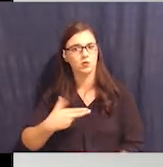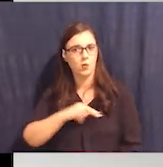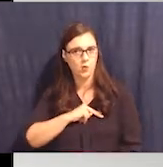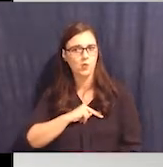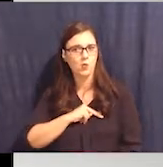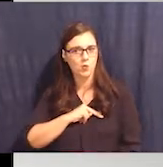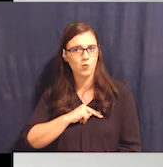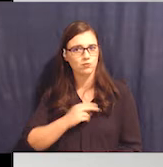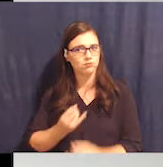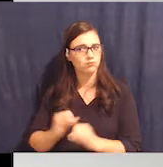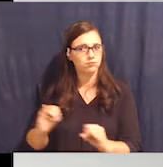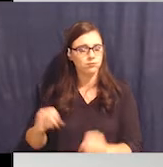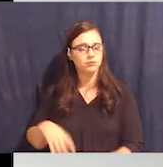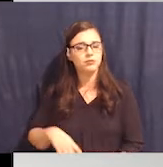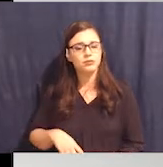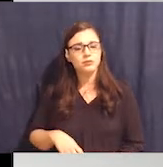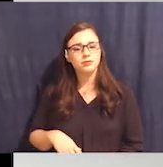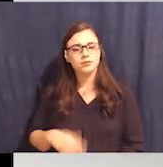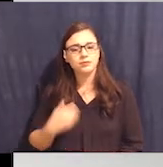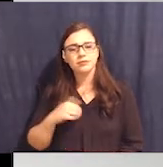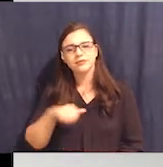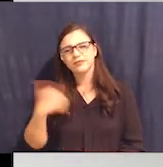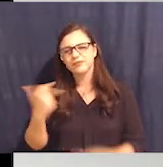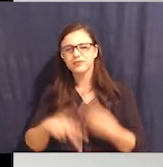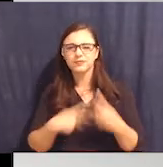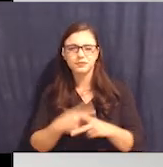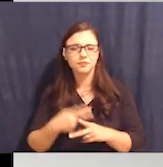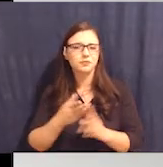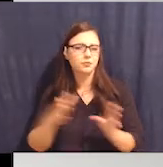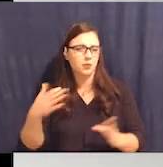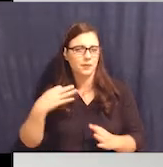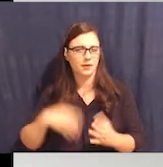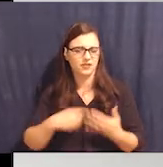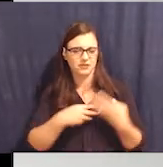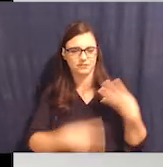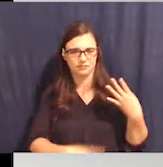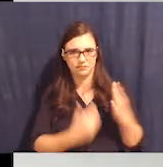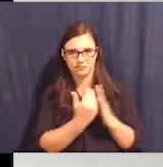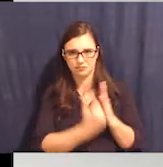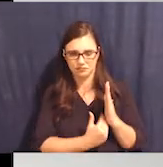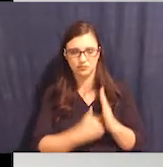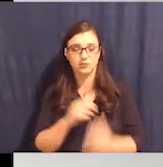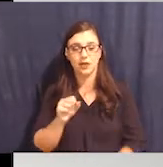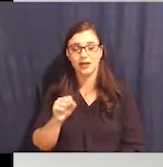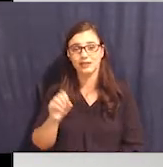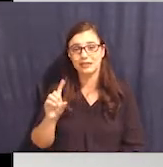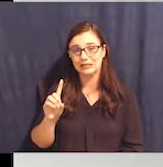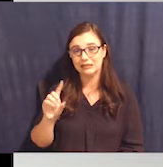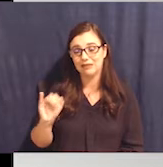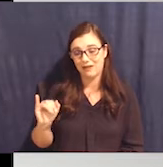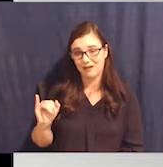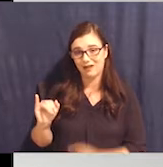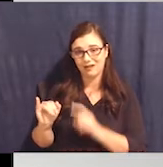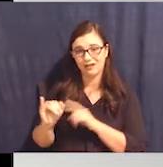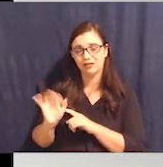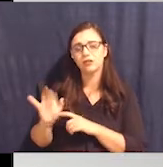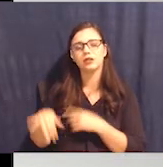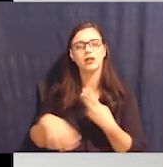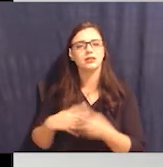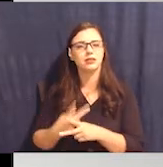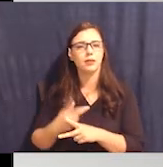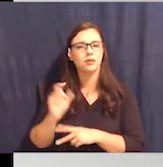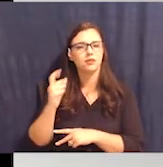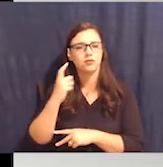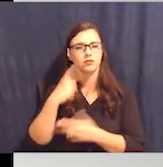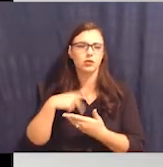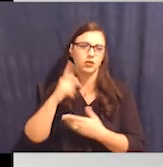programs on his own. And there's other sorts of public benefits, as I have listed here. SSDI is a